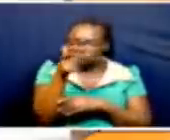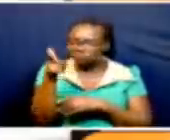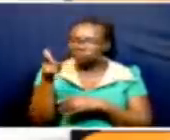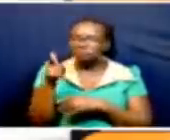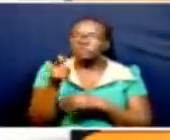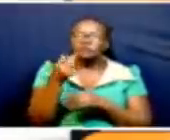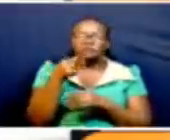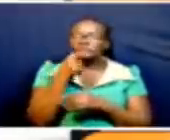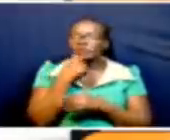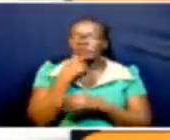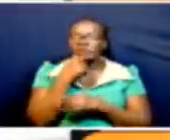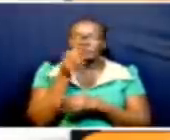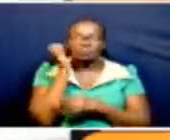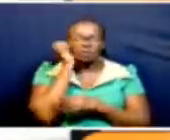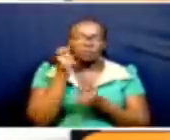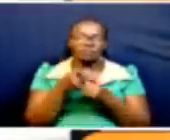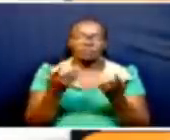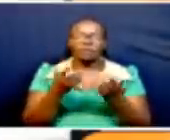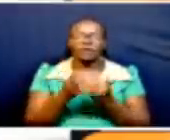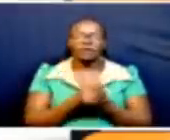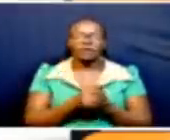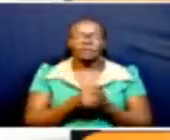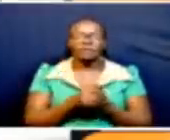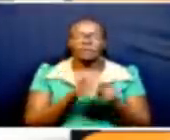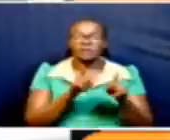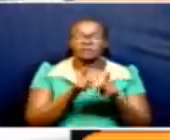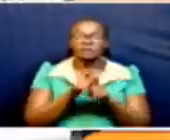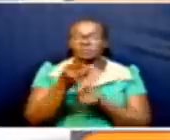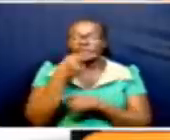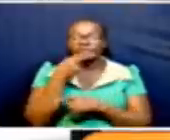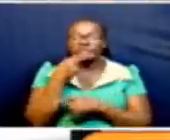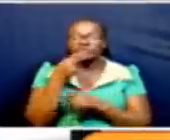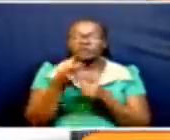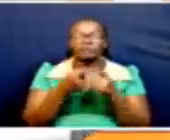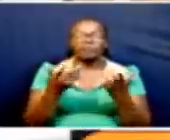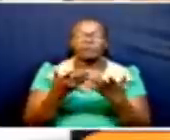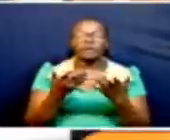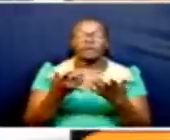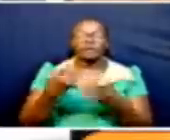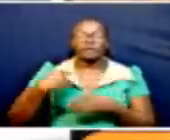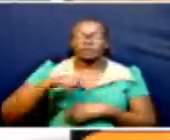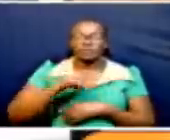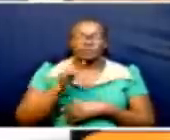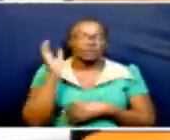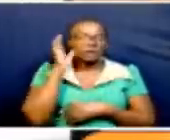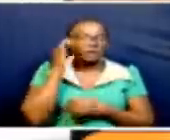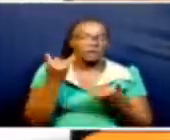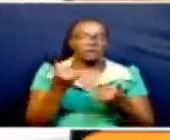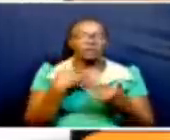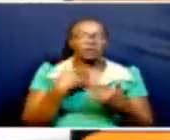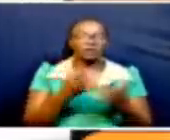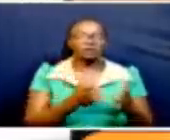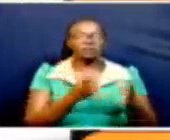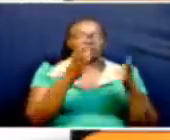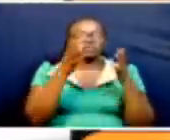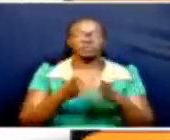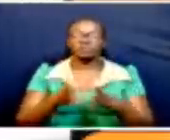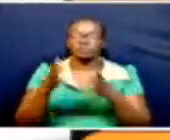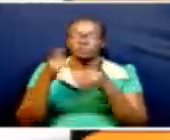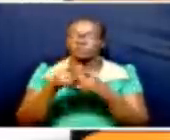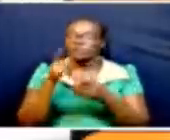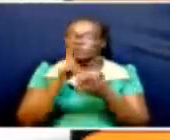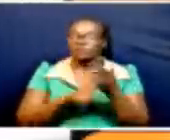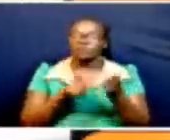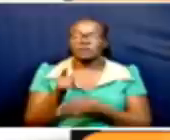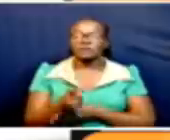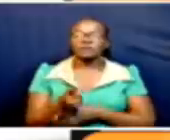zinatoka wapi? Same as sugar. Somebody just mentioned the other day. Now we are told ziko kwa godowni, ziko kwa godowni, ziko kwa godowni. What is this?